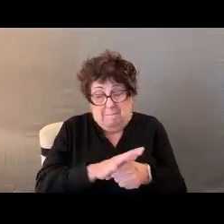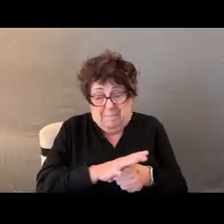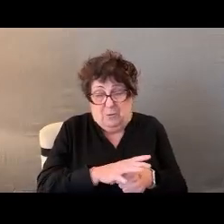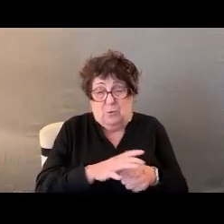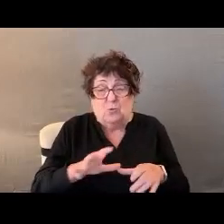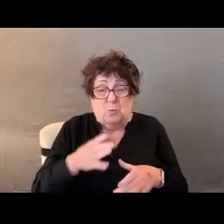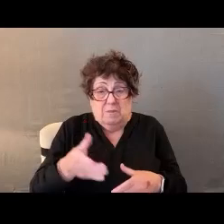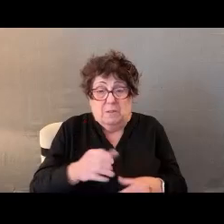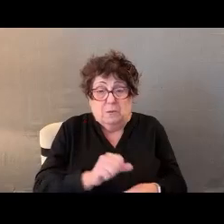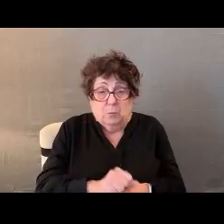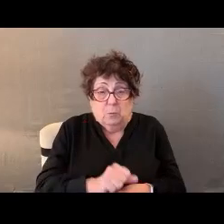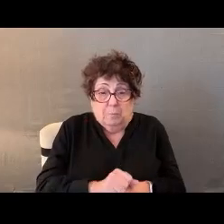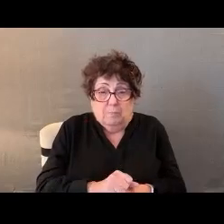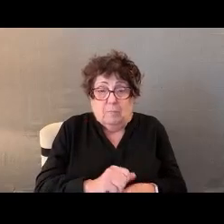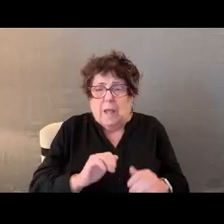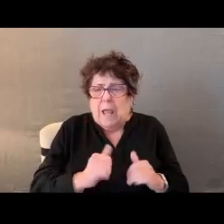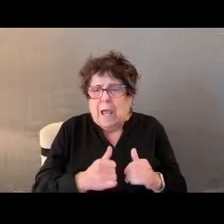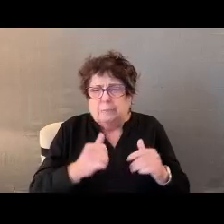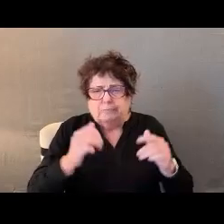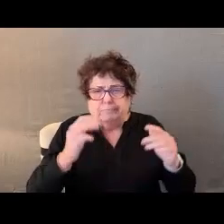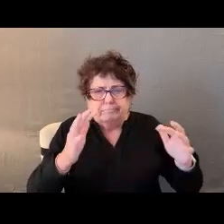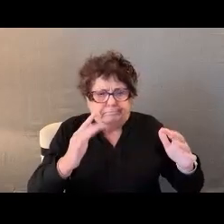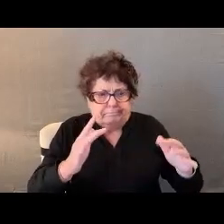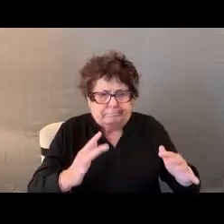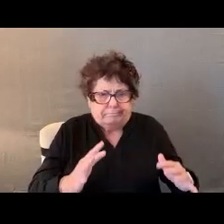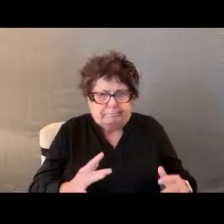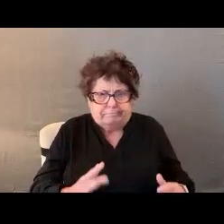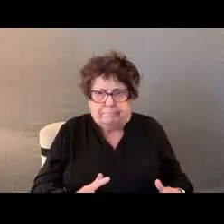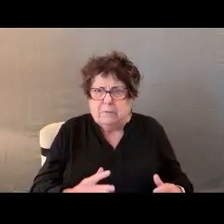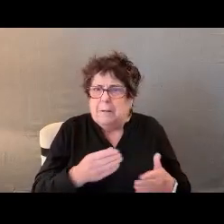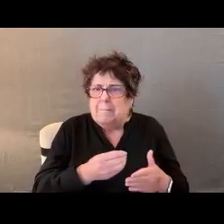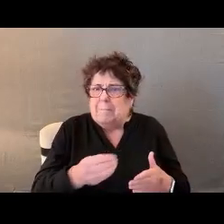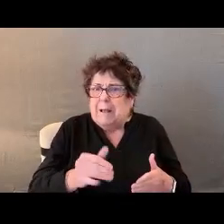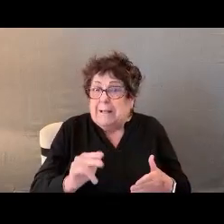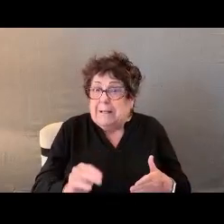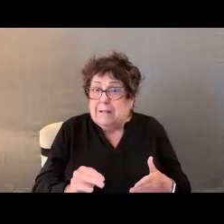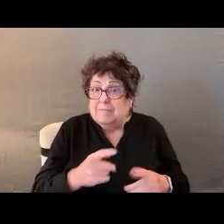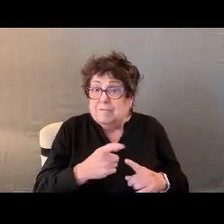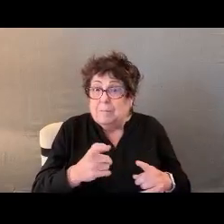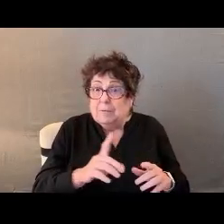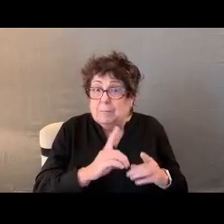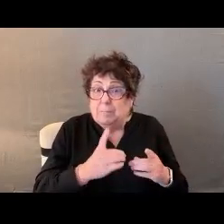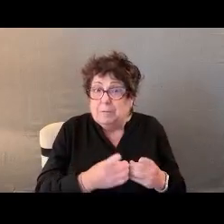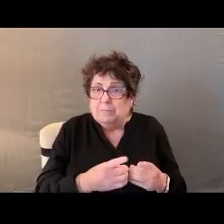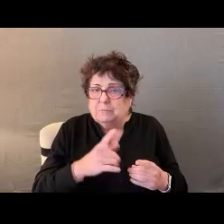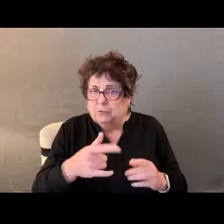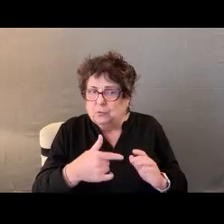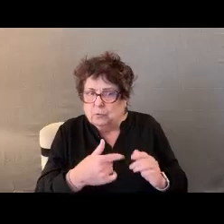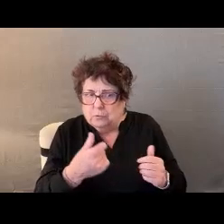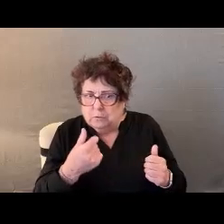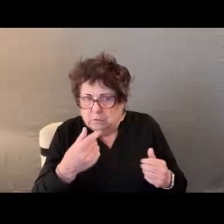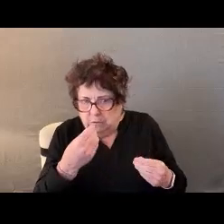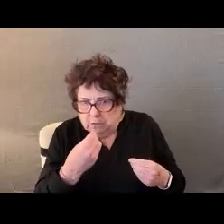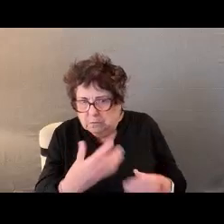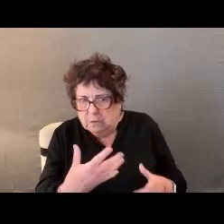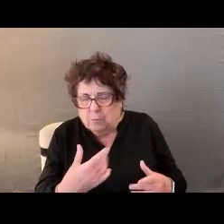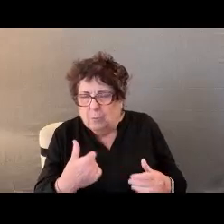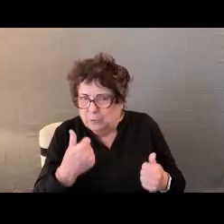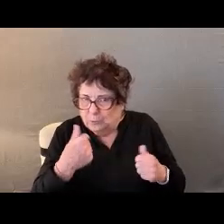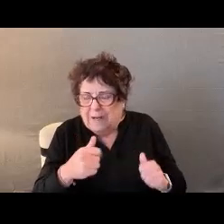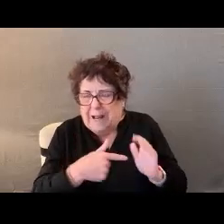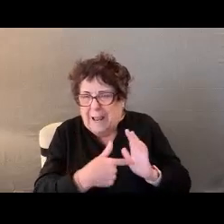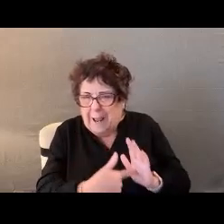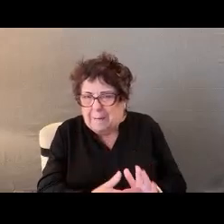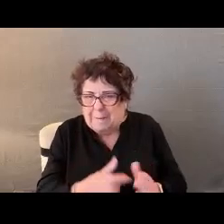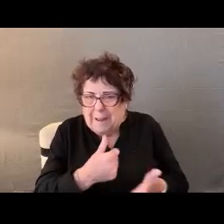down in the org chart is by showing value, showing that we're actually trying to help them. We understand what their needs are. We're not just trying to put more requirements on